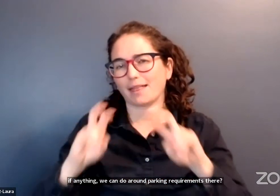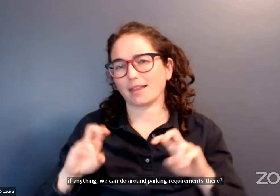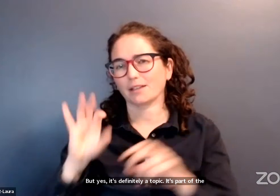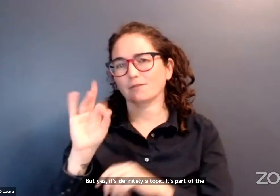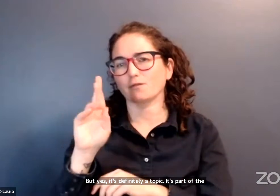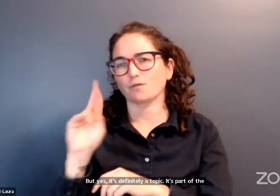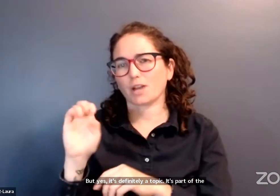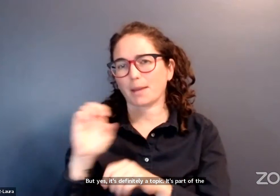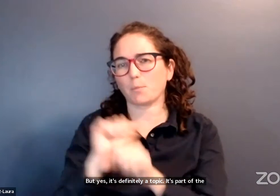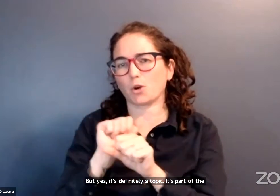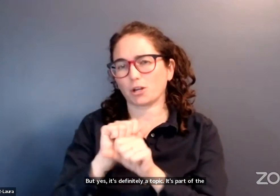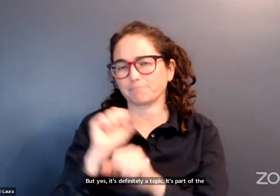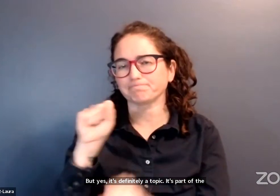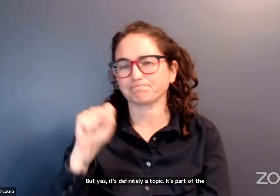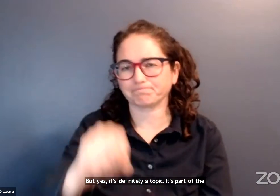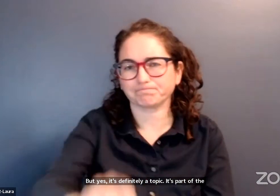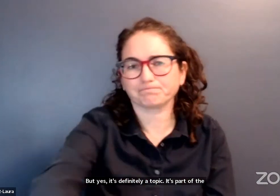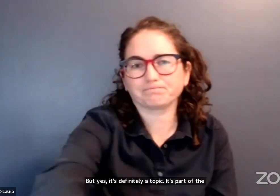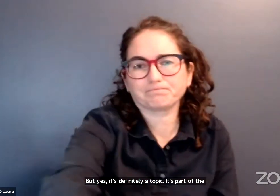at.